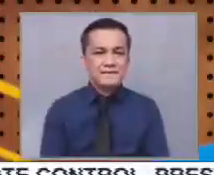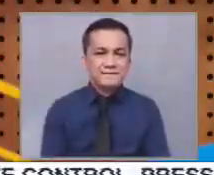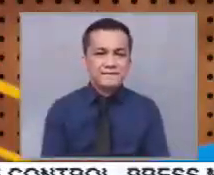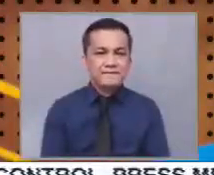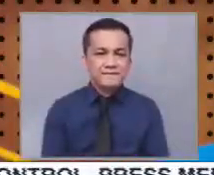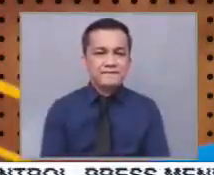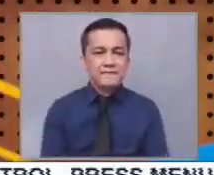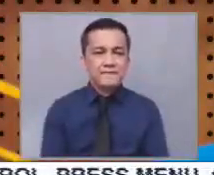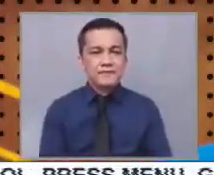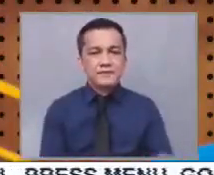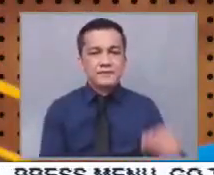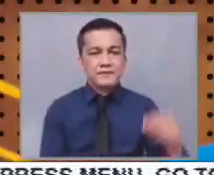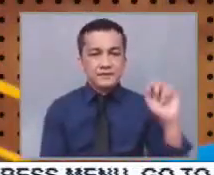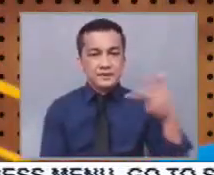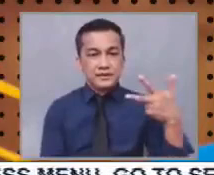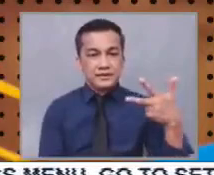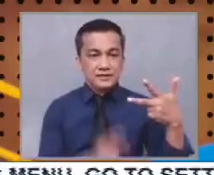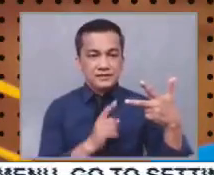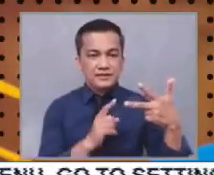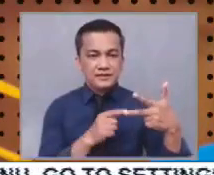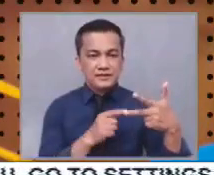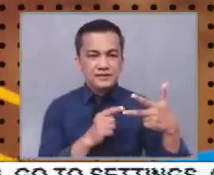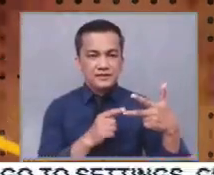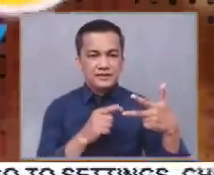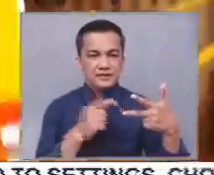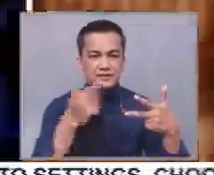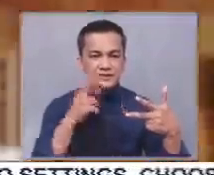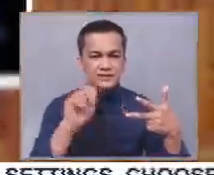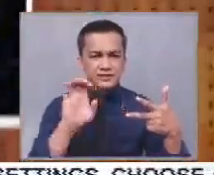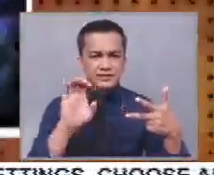Number 3, How the Grinch Stole Christmas.